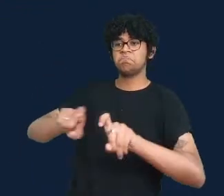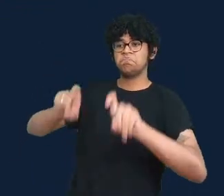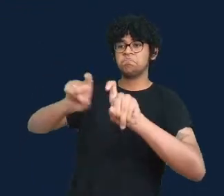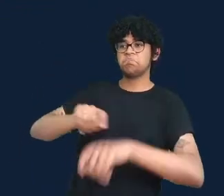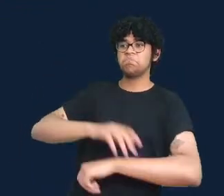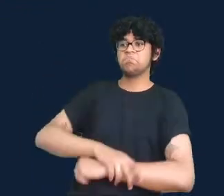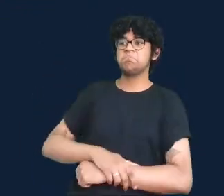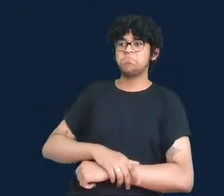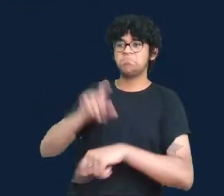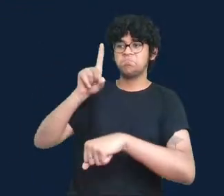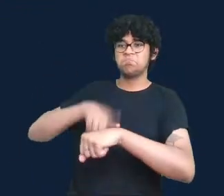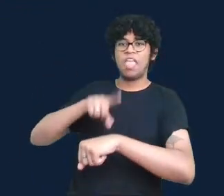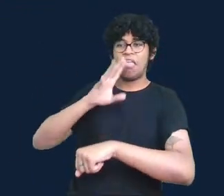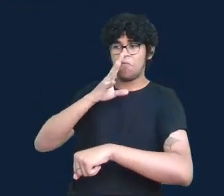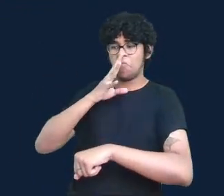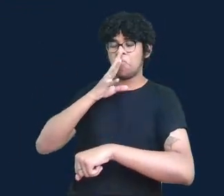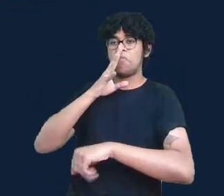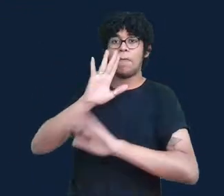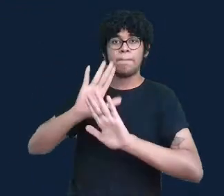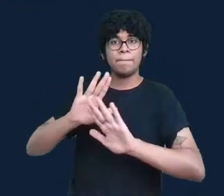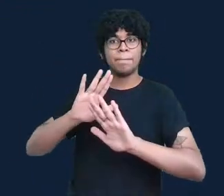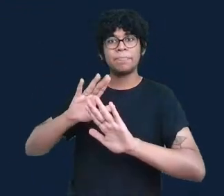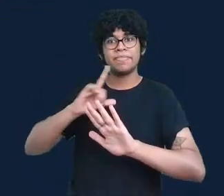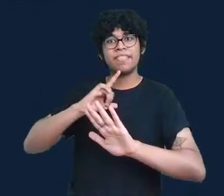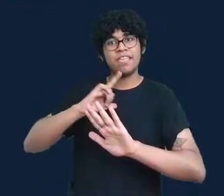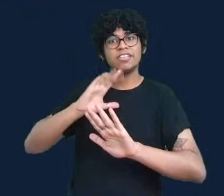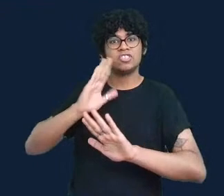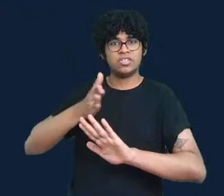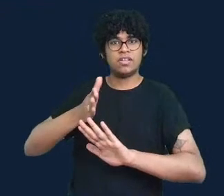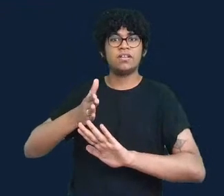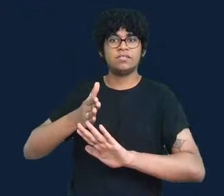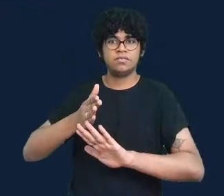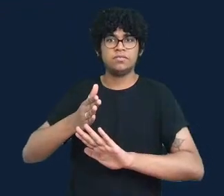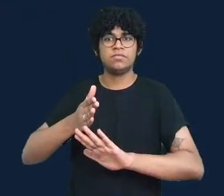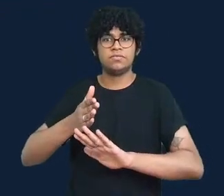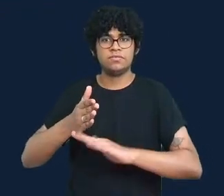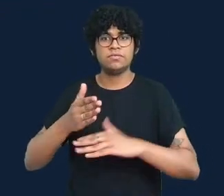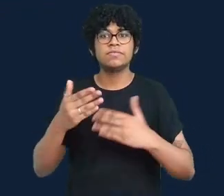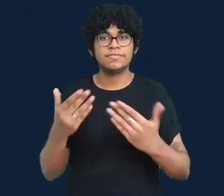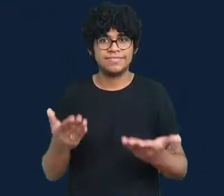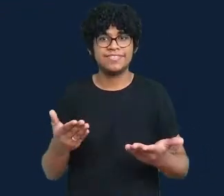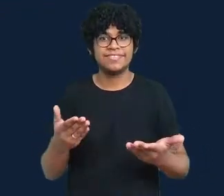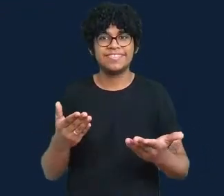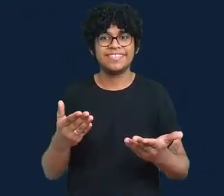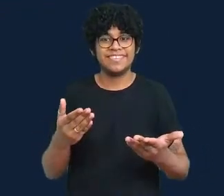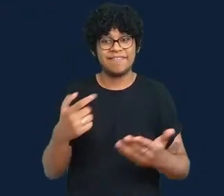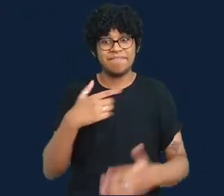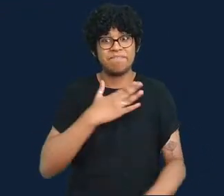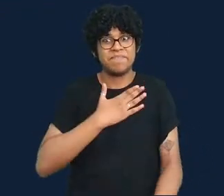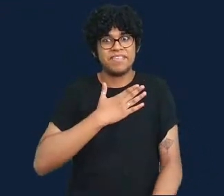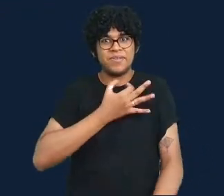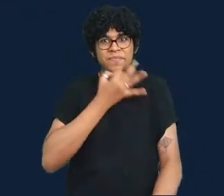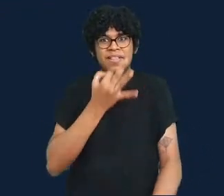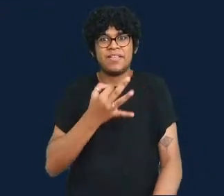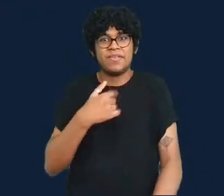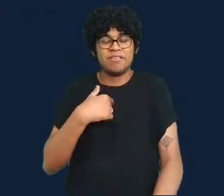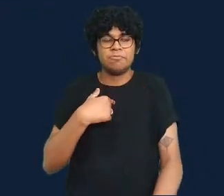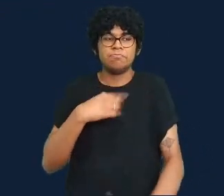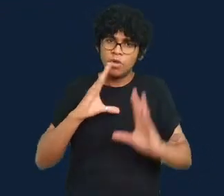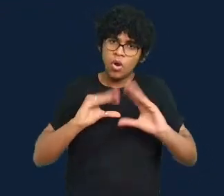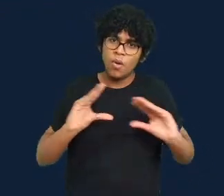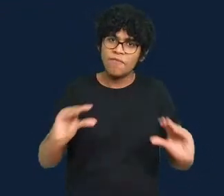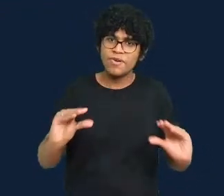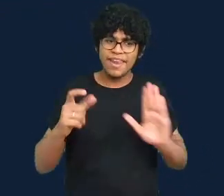me personally, because I think I'm just like comfortable coding, so a lot of things which other people might do in